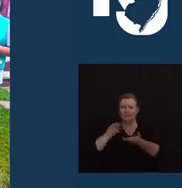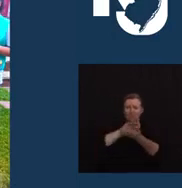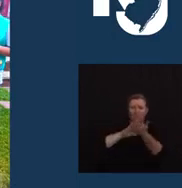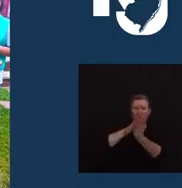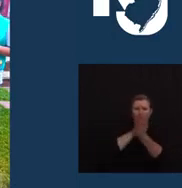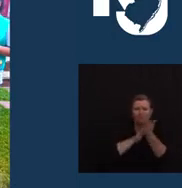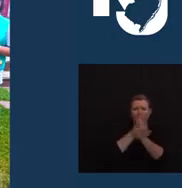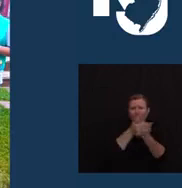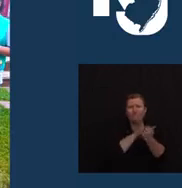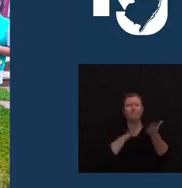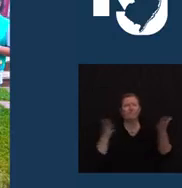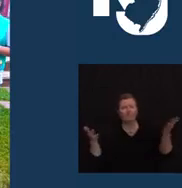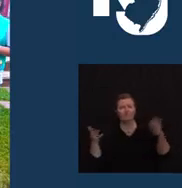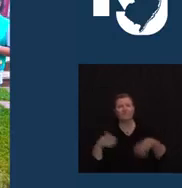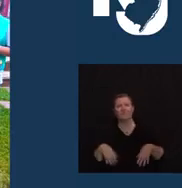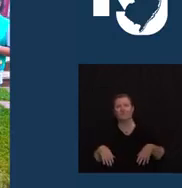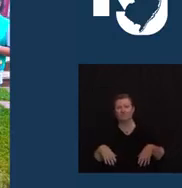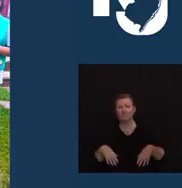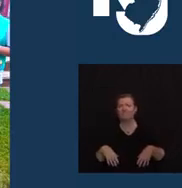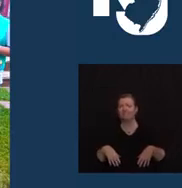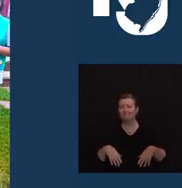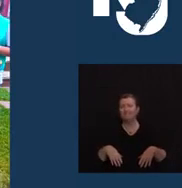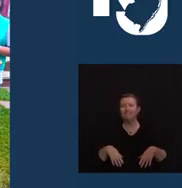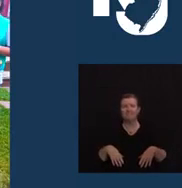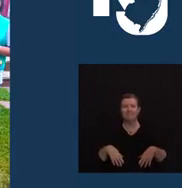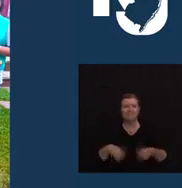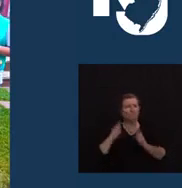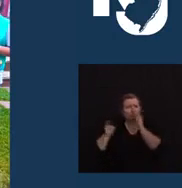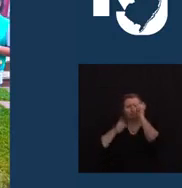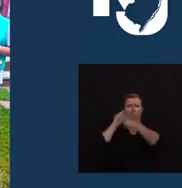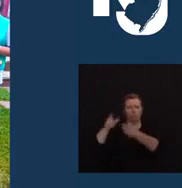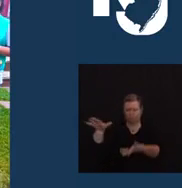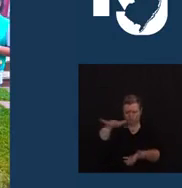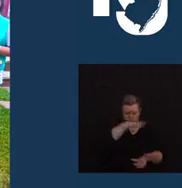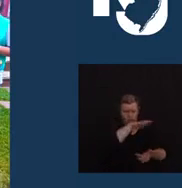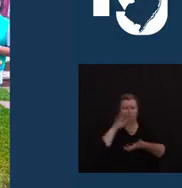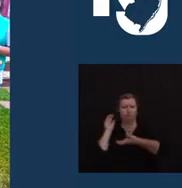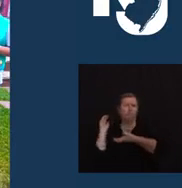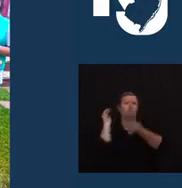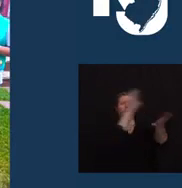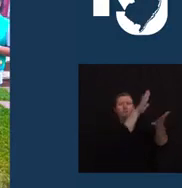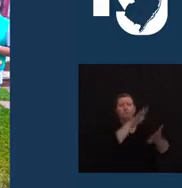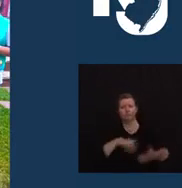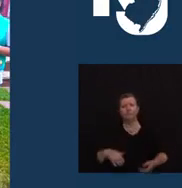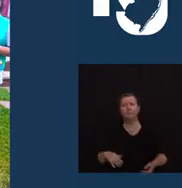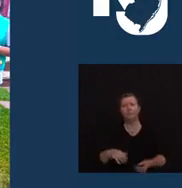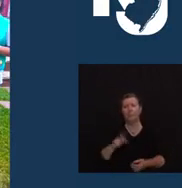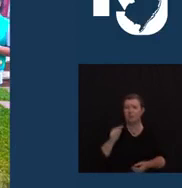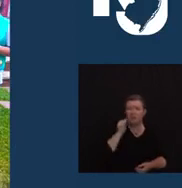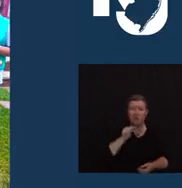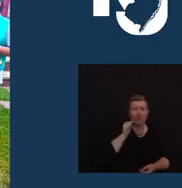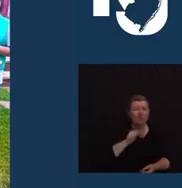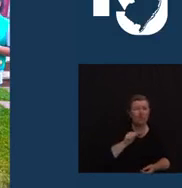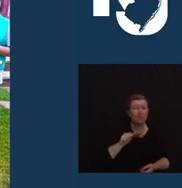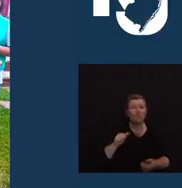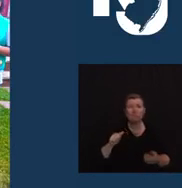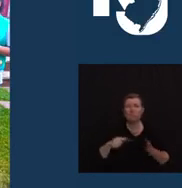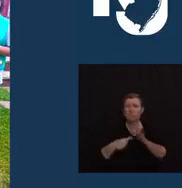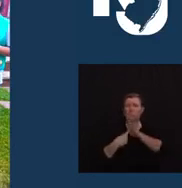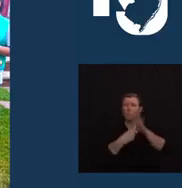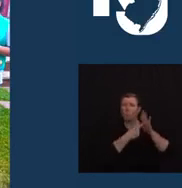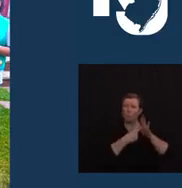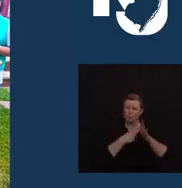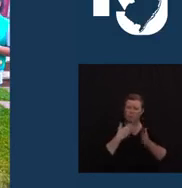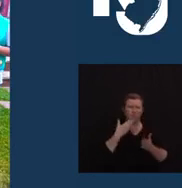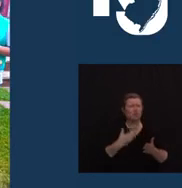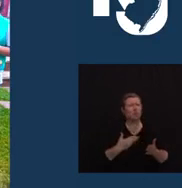friend of Clinton, for bringing this one to my attention. So a huge thank you to them for showing our true Jersey spirit. They make us